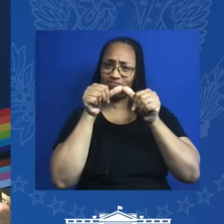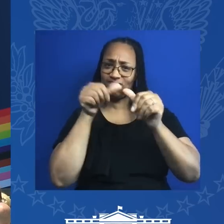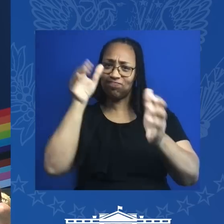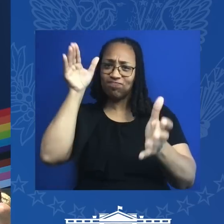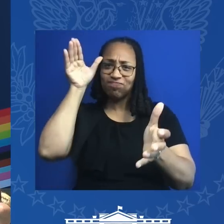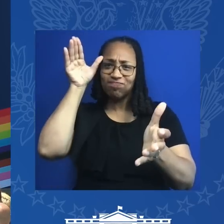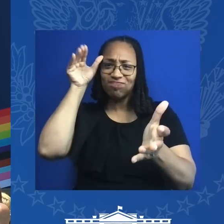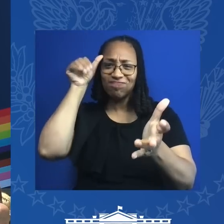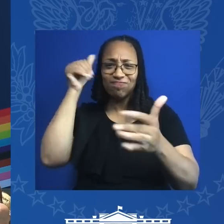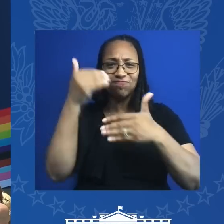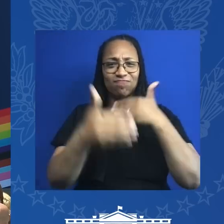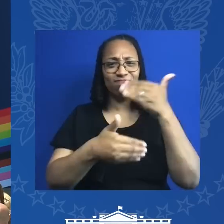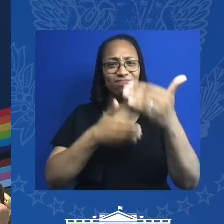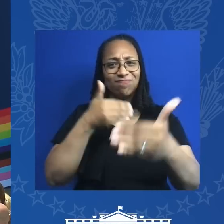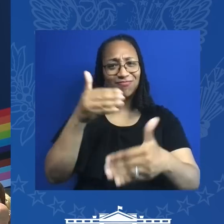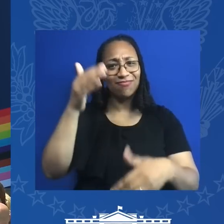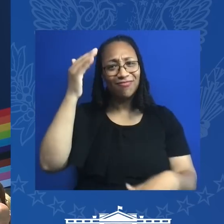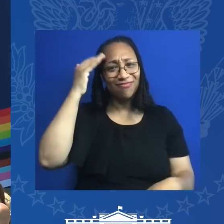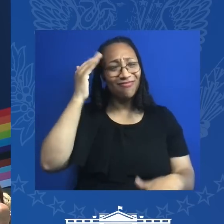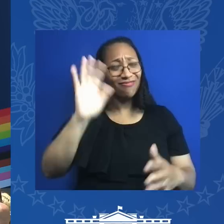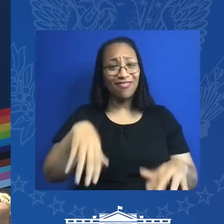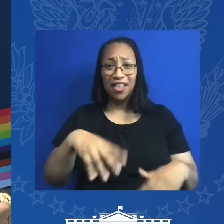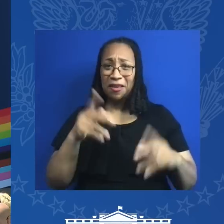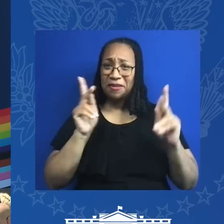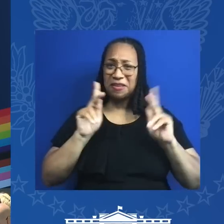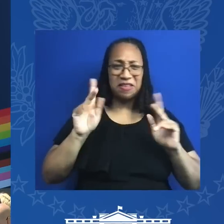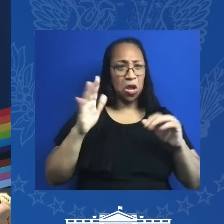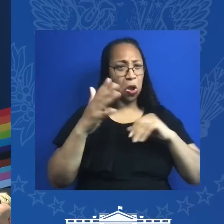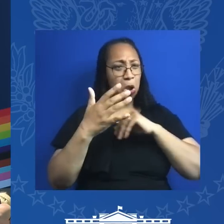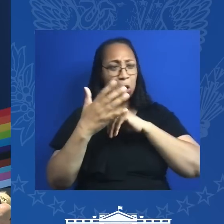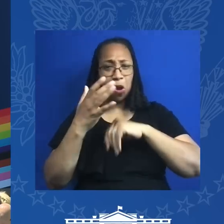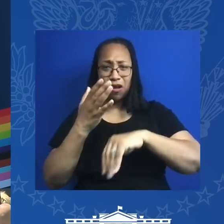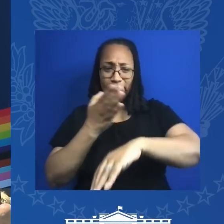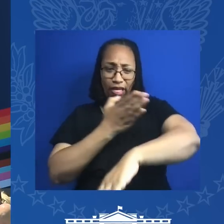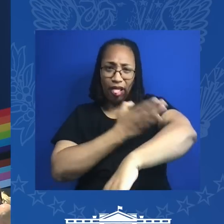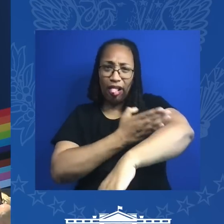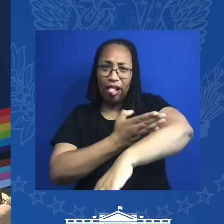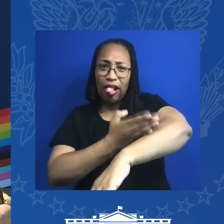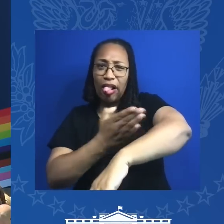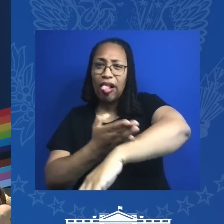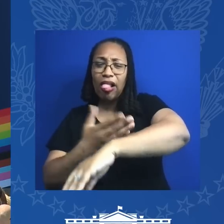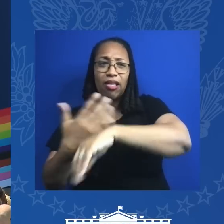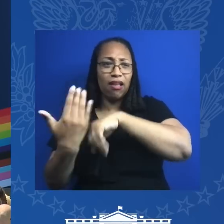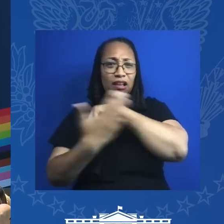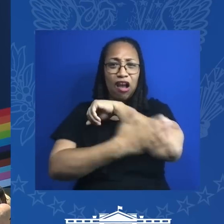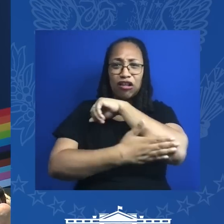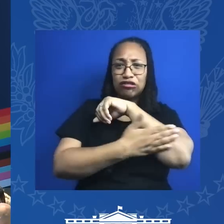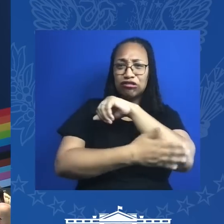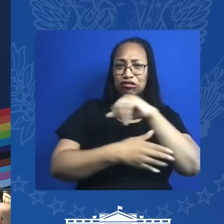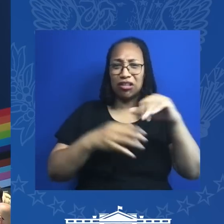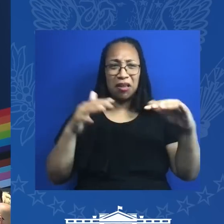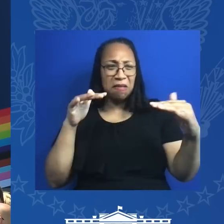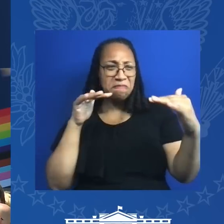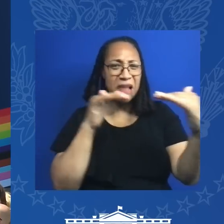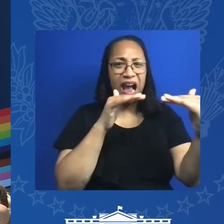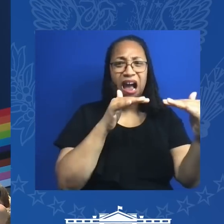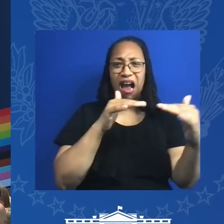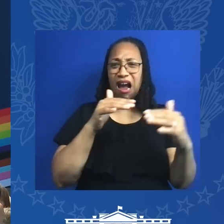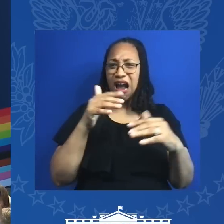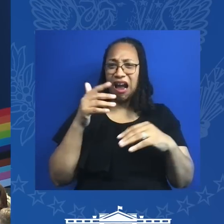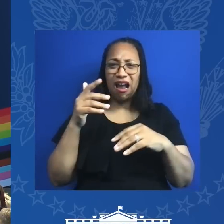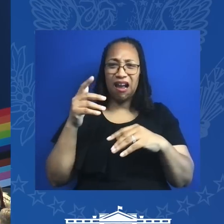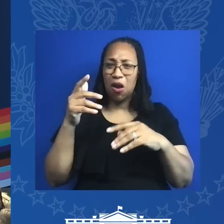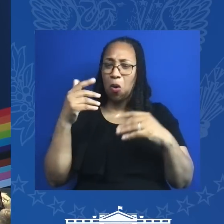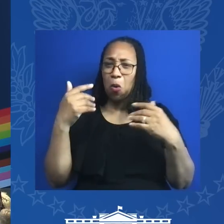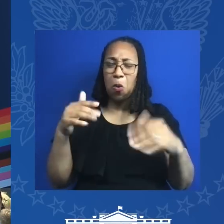backwards, and so many battles yet to be brave. But today, we're not here to be strong. We're